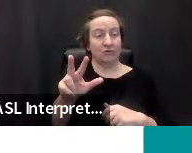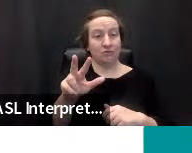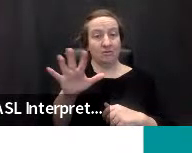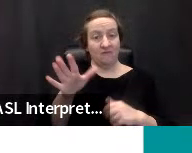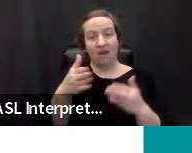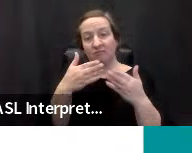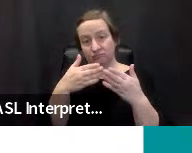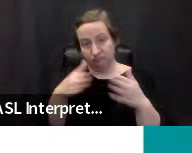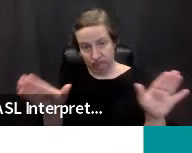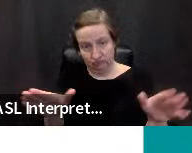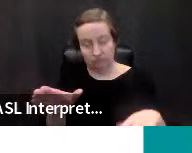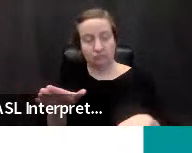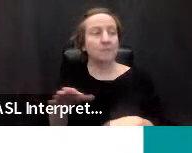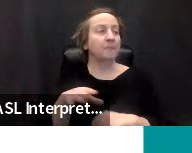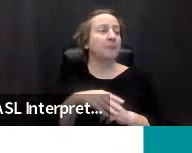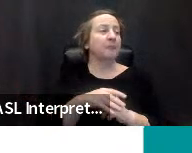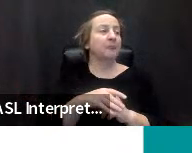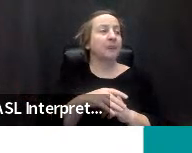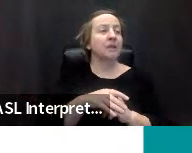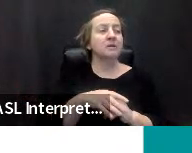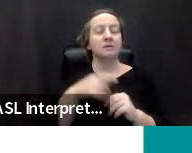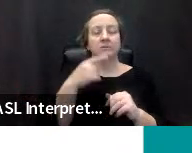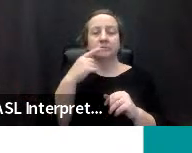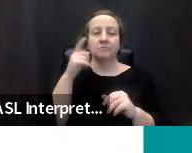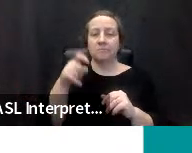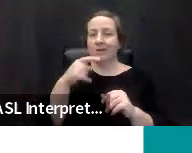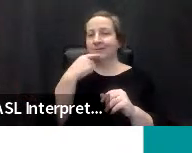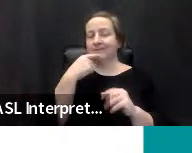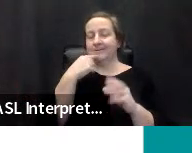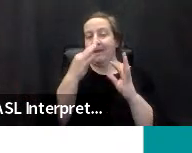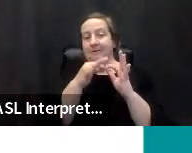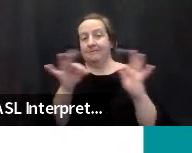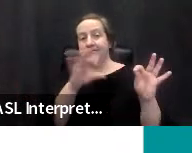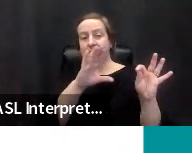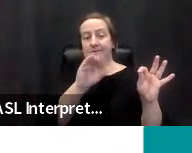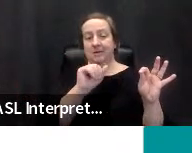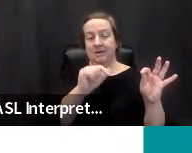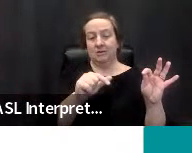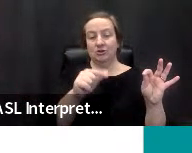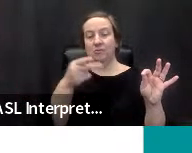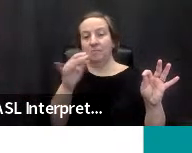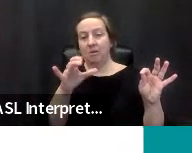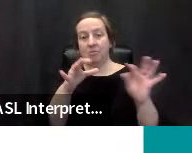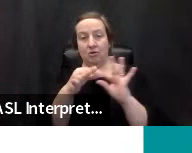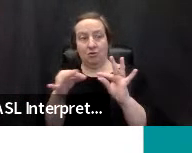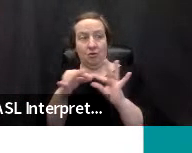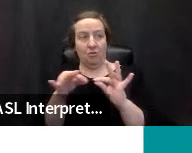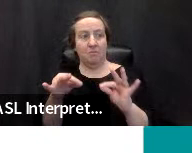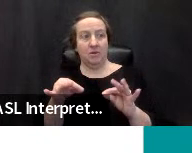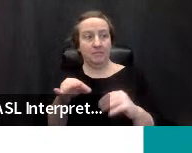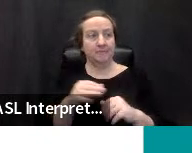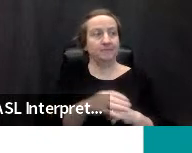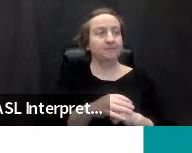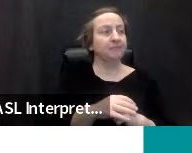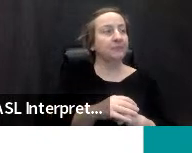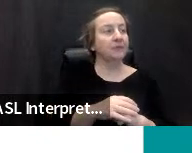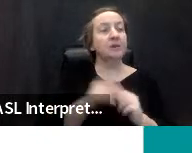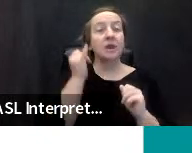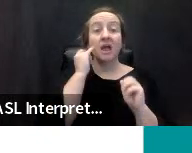888-503-6735 toll free, and state CAG Public Comment in your message. Written comments need to explicitly